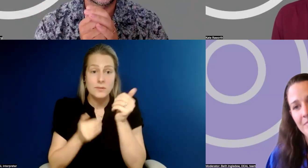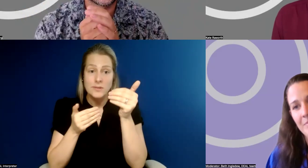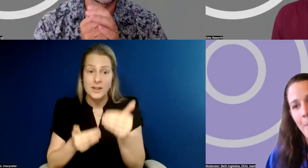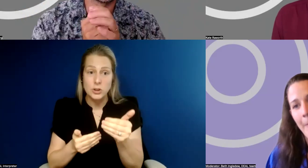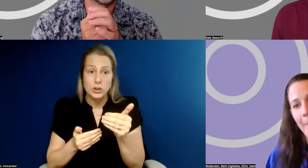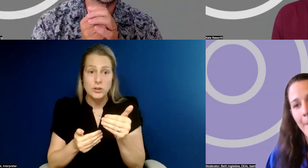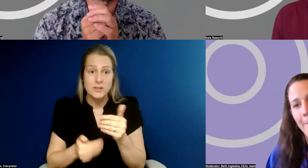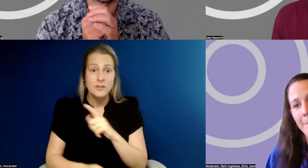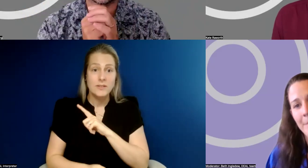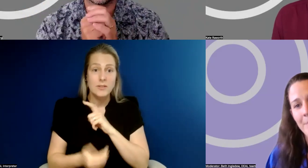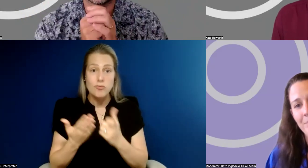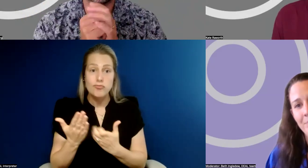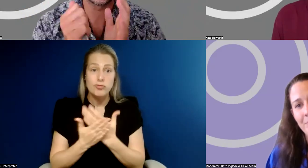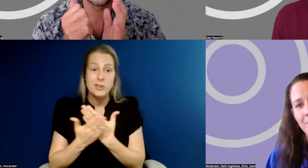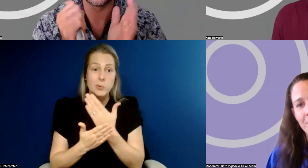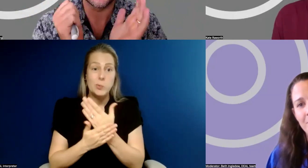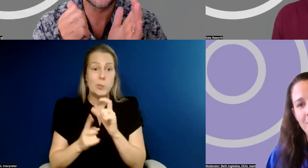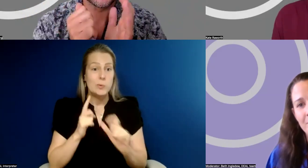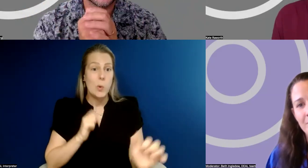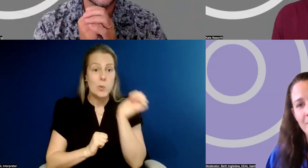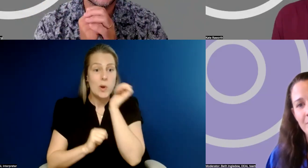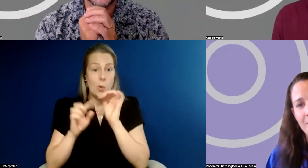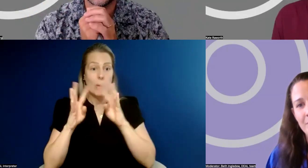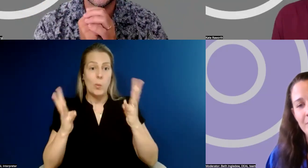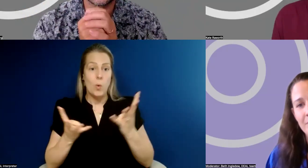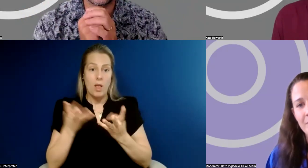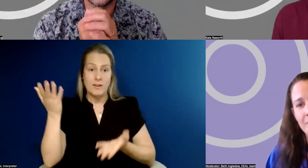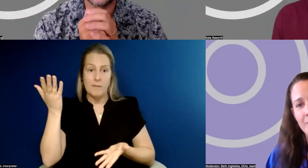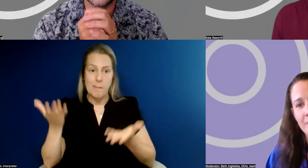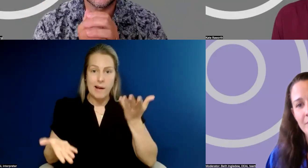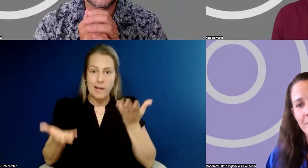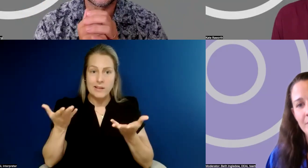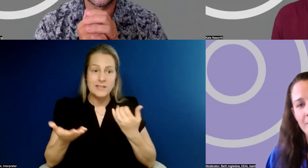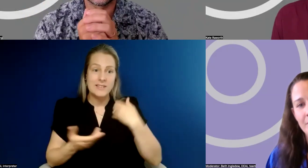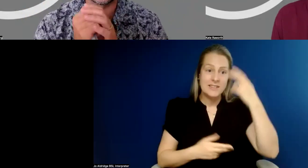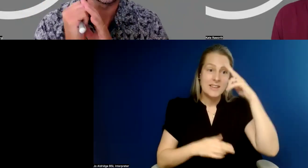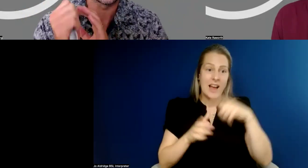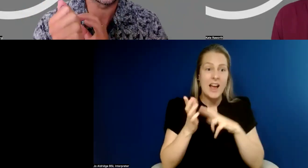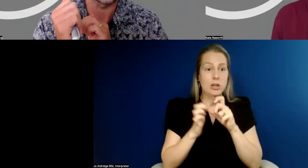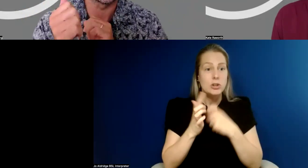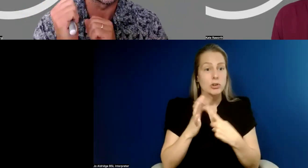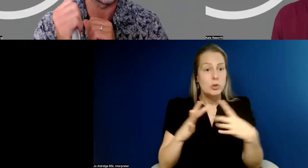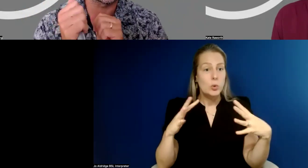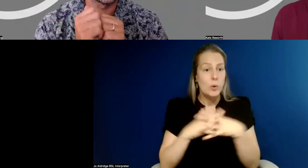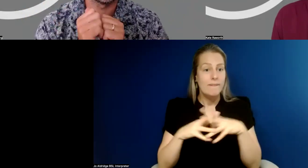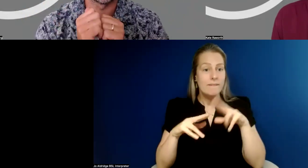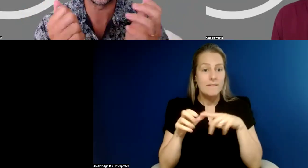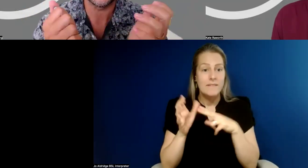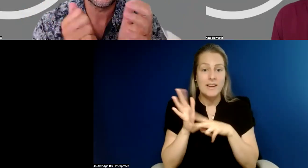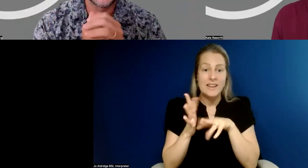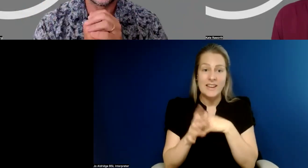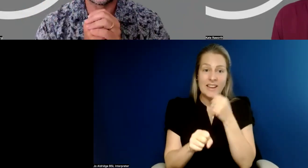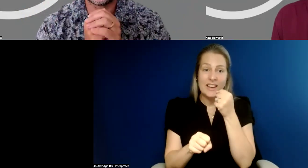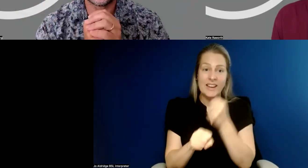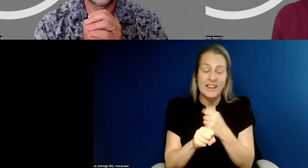to Monitor a World Out of Balance. So, my name is Andrew Fanning. I'm the Research and Data Analysis Lead at Doughnut Economics Action Lab, or